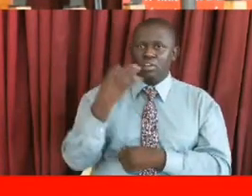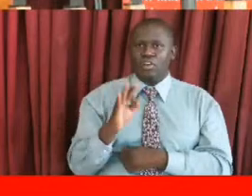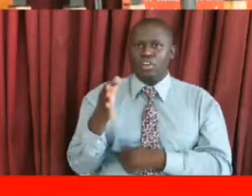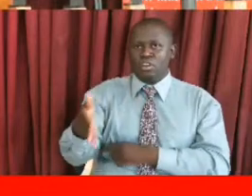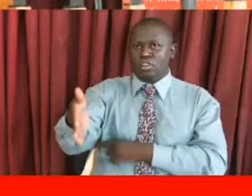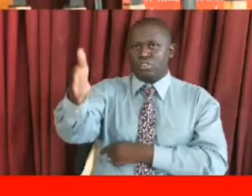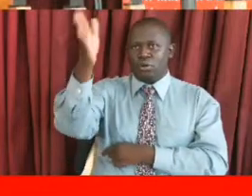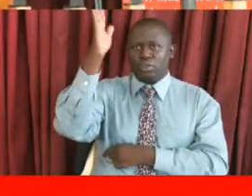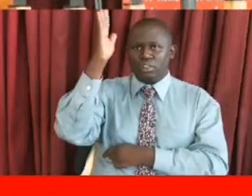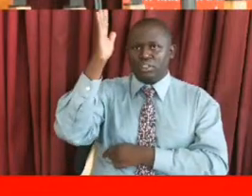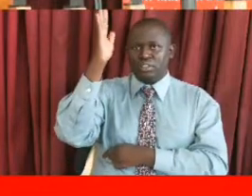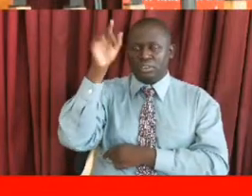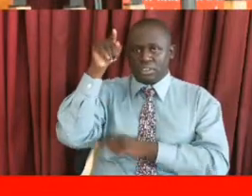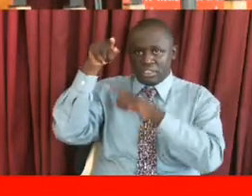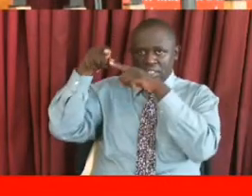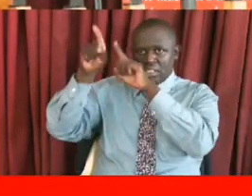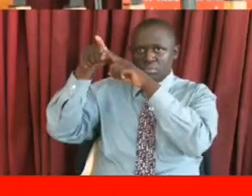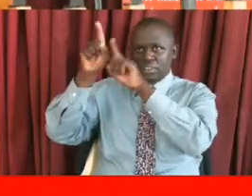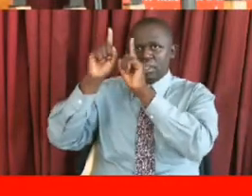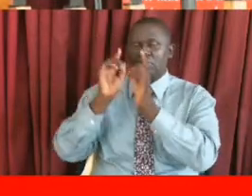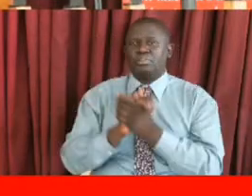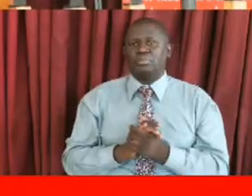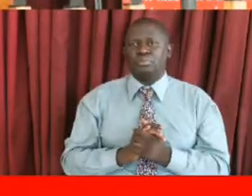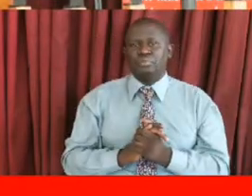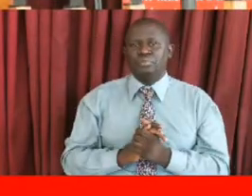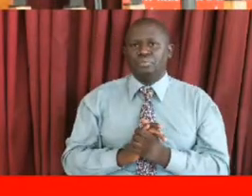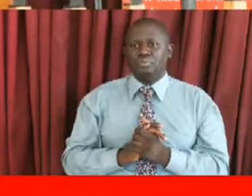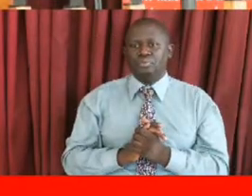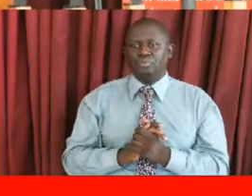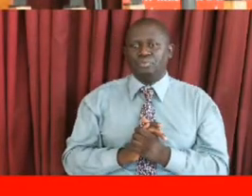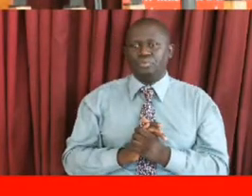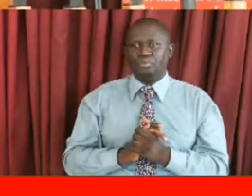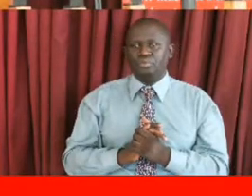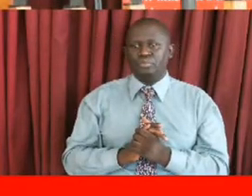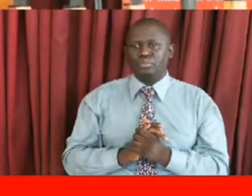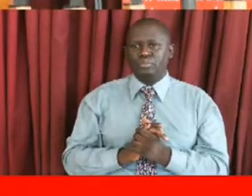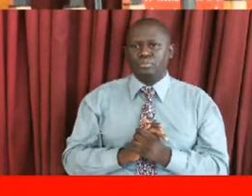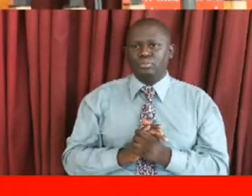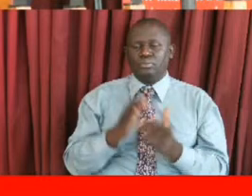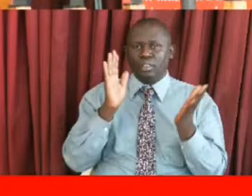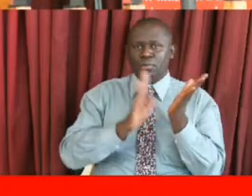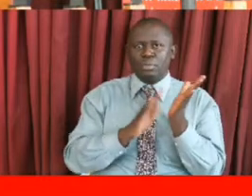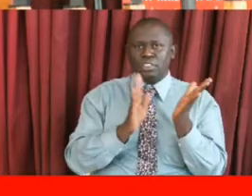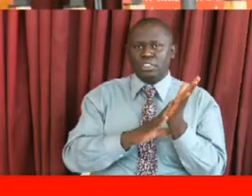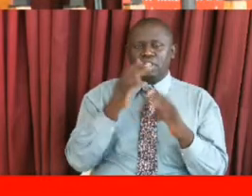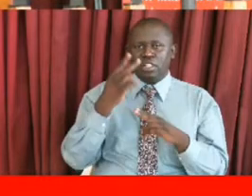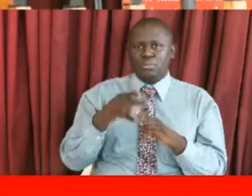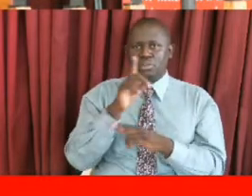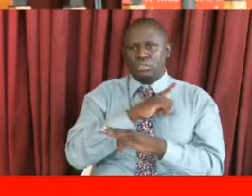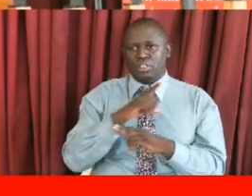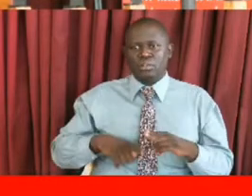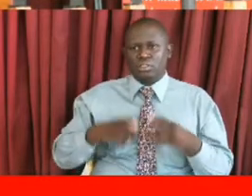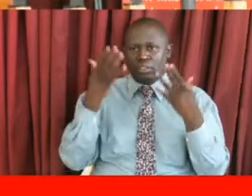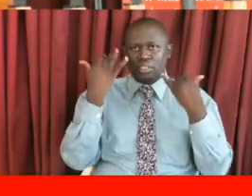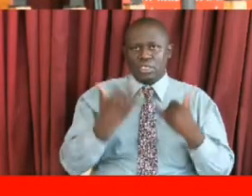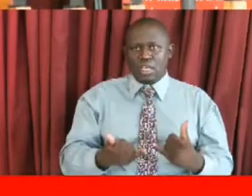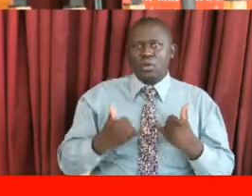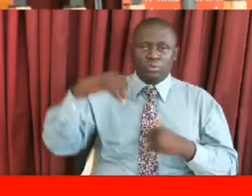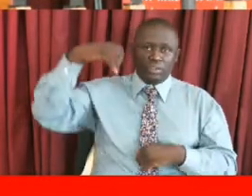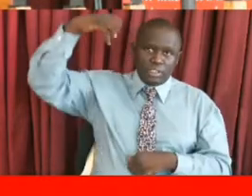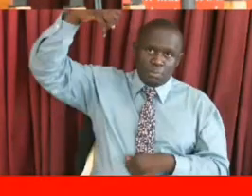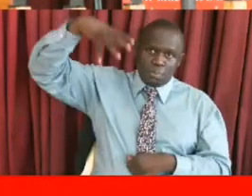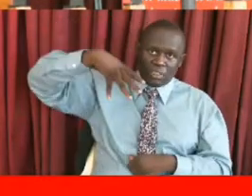of God himself amen praise the name of the Lord now the presence